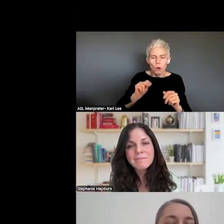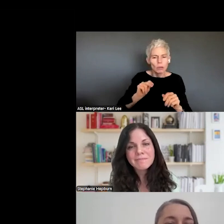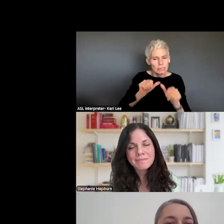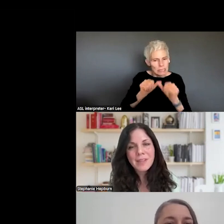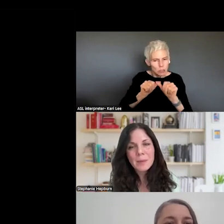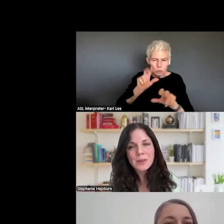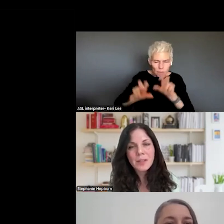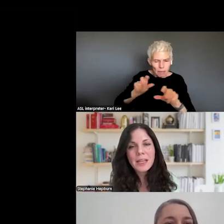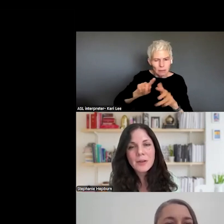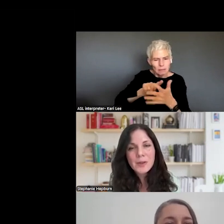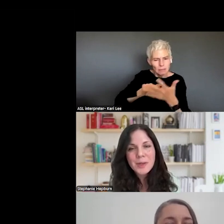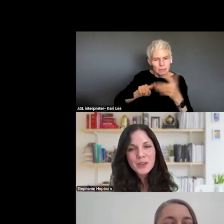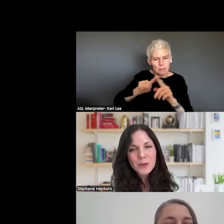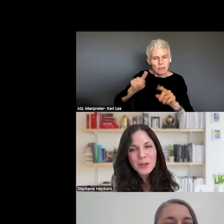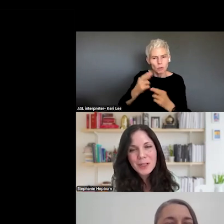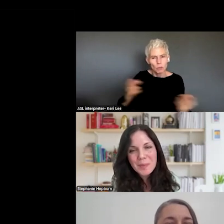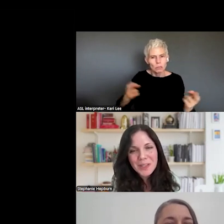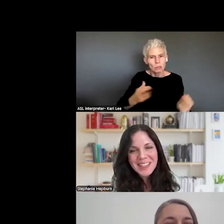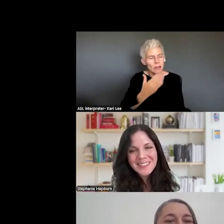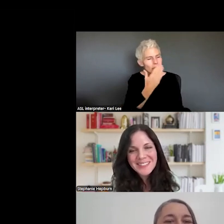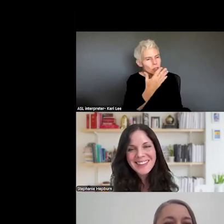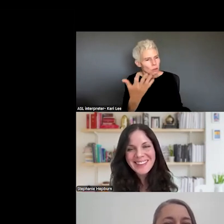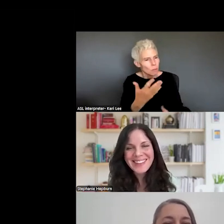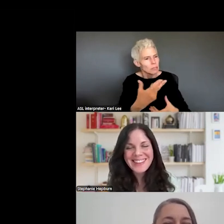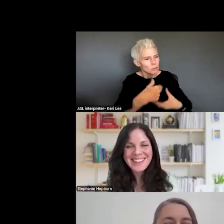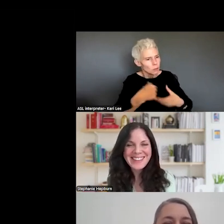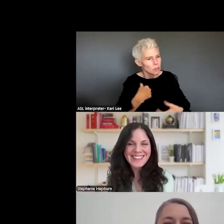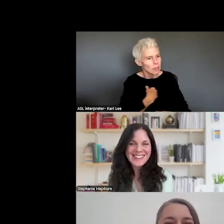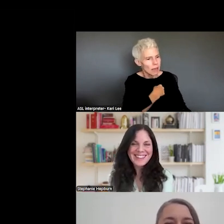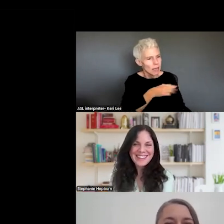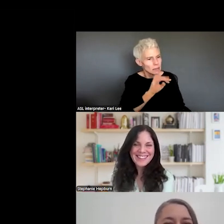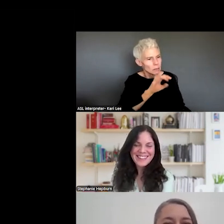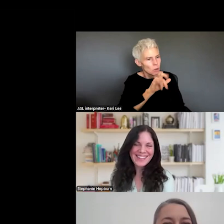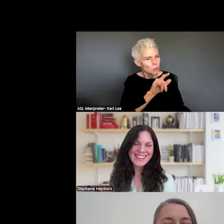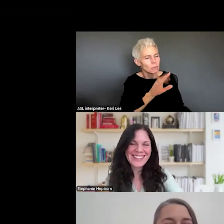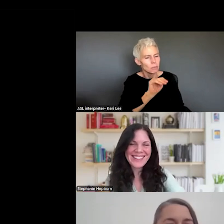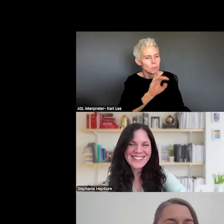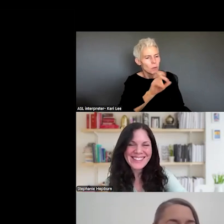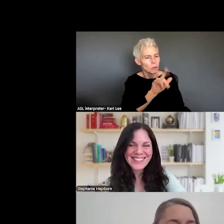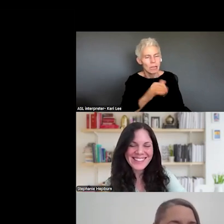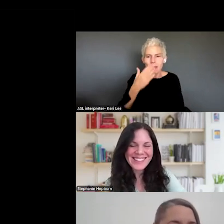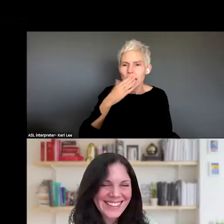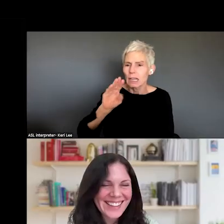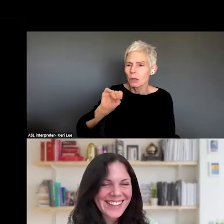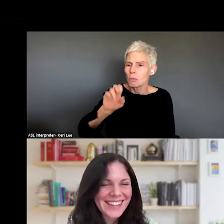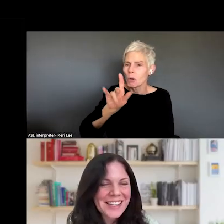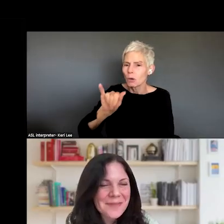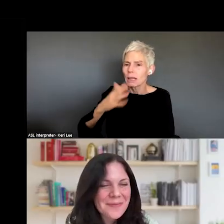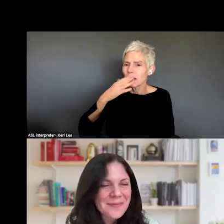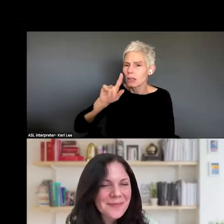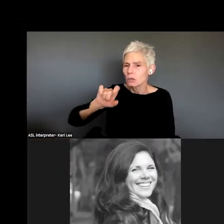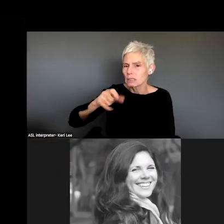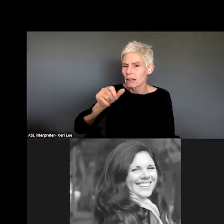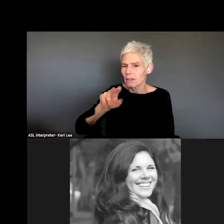resources. Absolutely. Thank you so much for joining me, Moki. Thank you, Moki. Thank you, Stephanie. Thanks. My pleasure. So coming